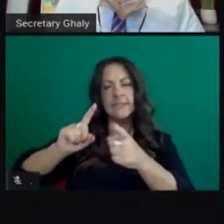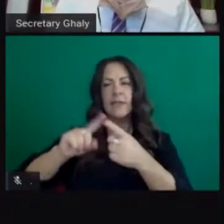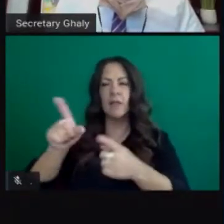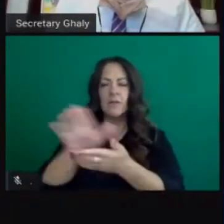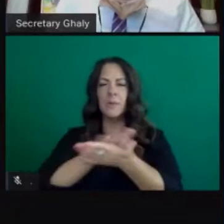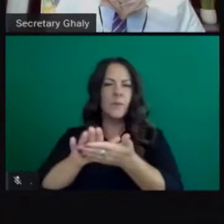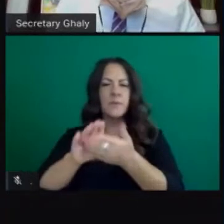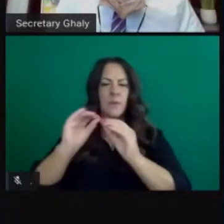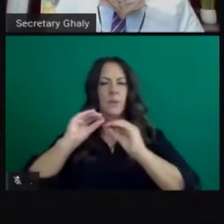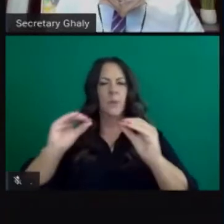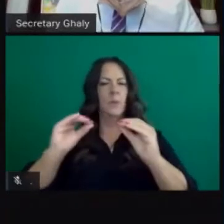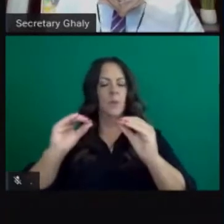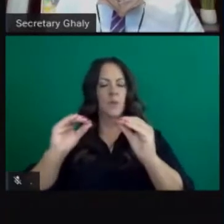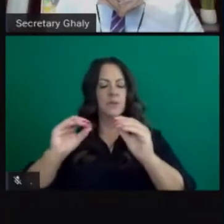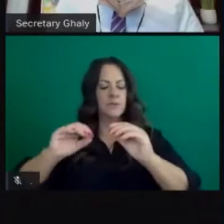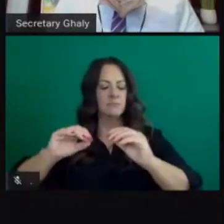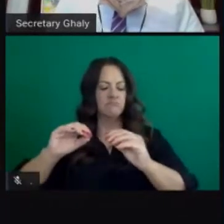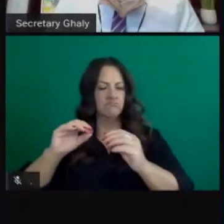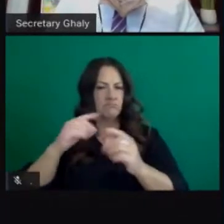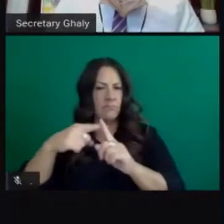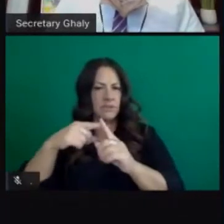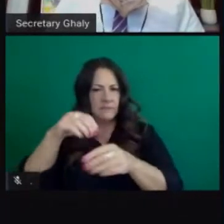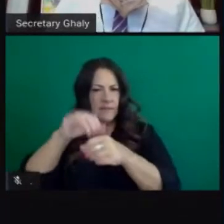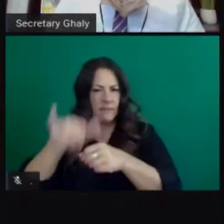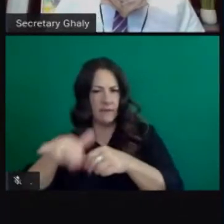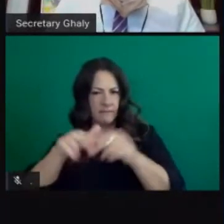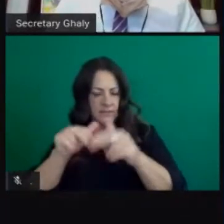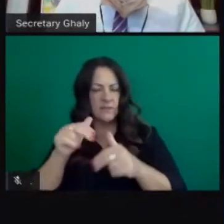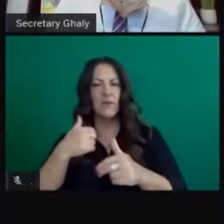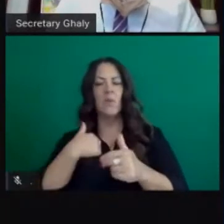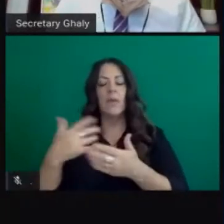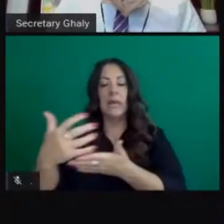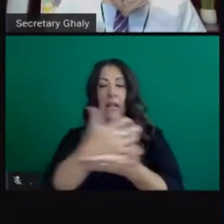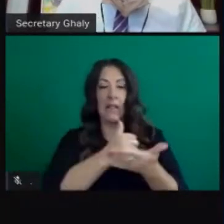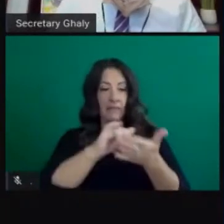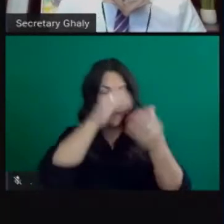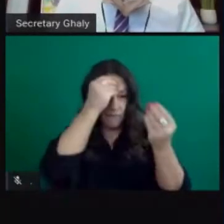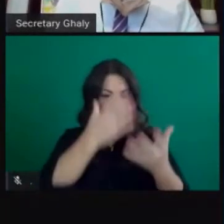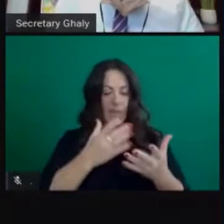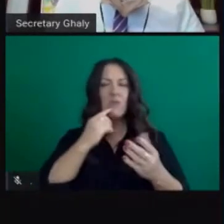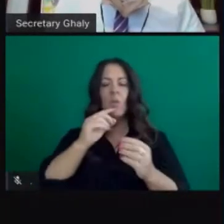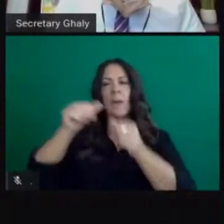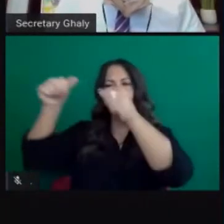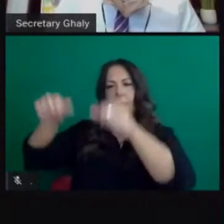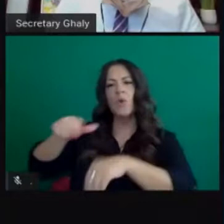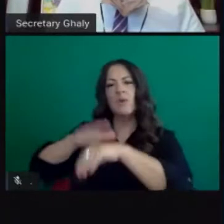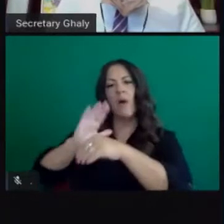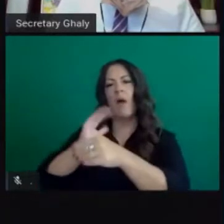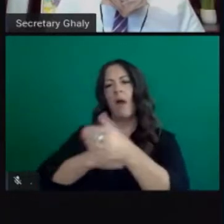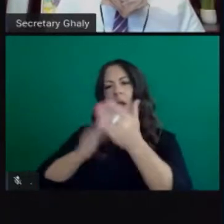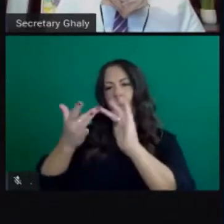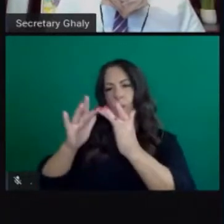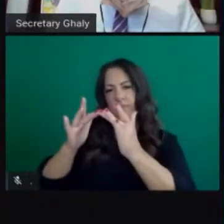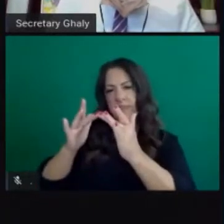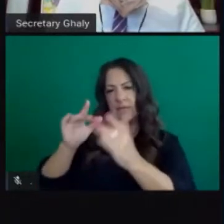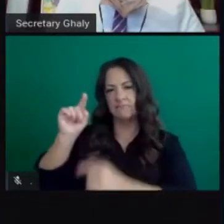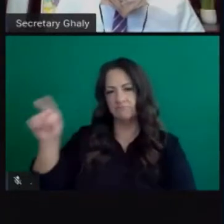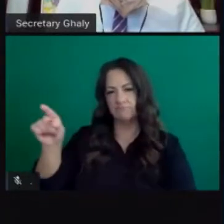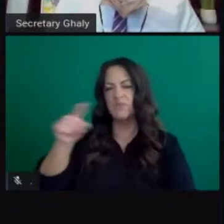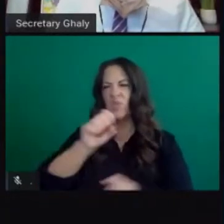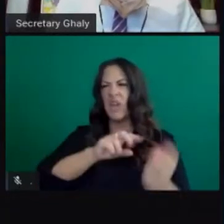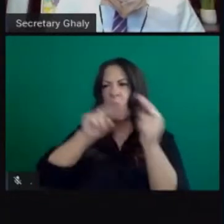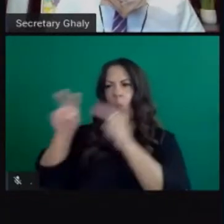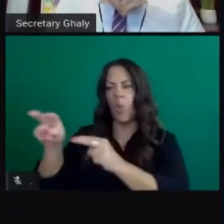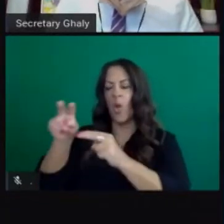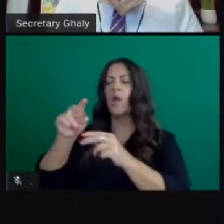testing dashboard that's available through the CDPH website, and we continue to implement the new federal requirements to do